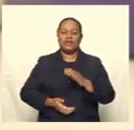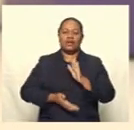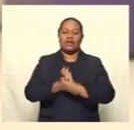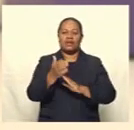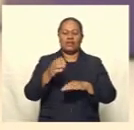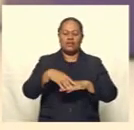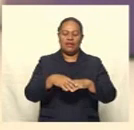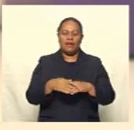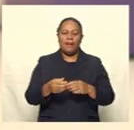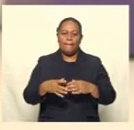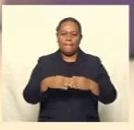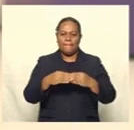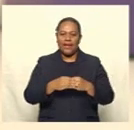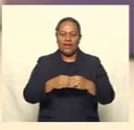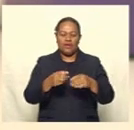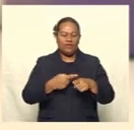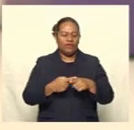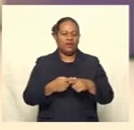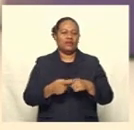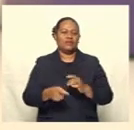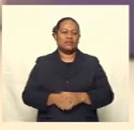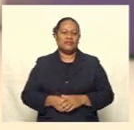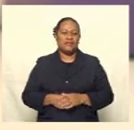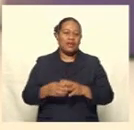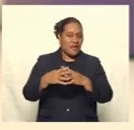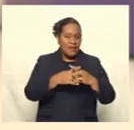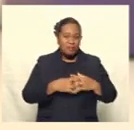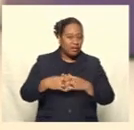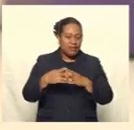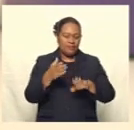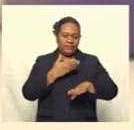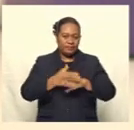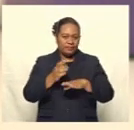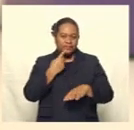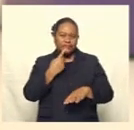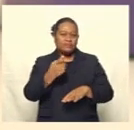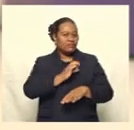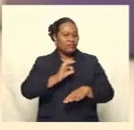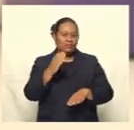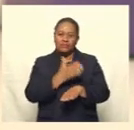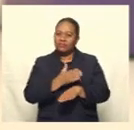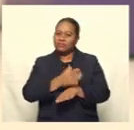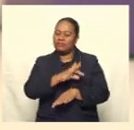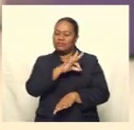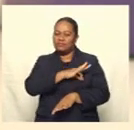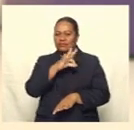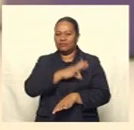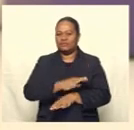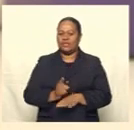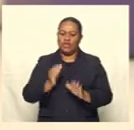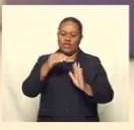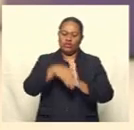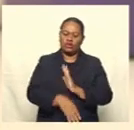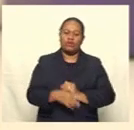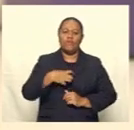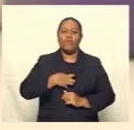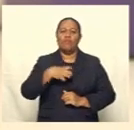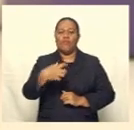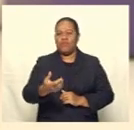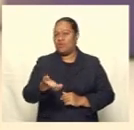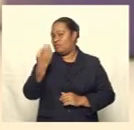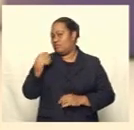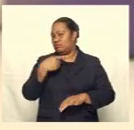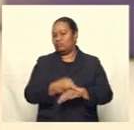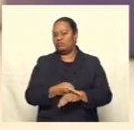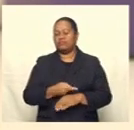England. Meanwhile, the number of Americans filing new claims for unemployment benefits dropped more than expected last